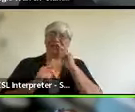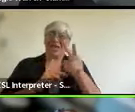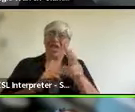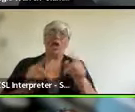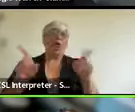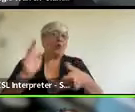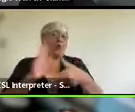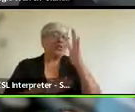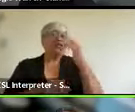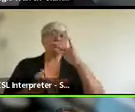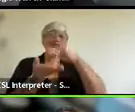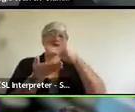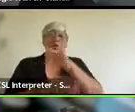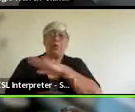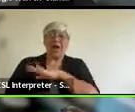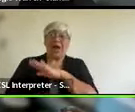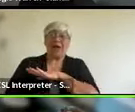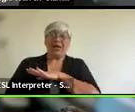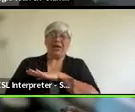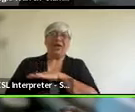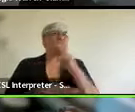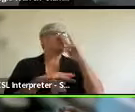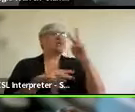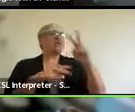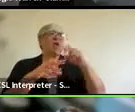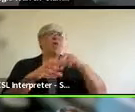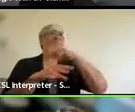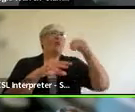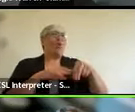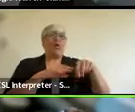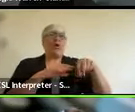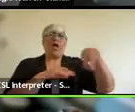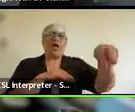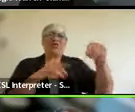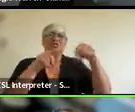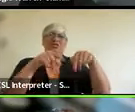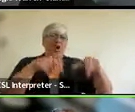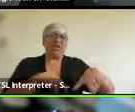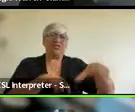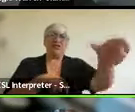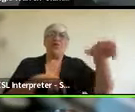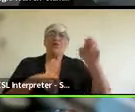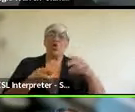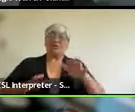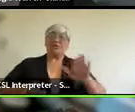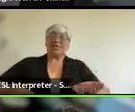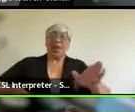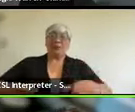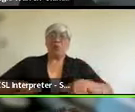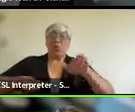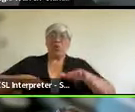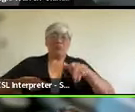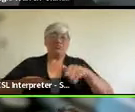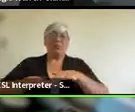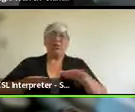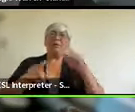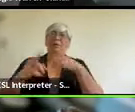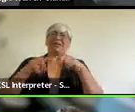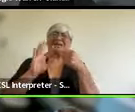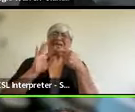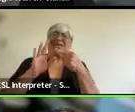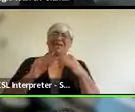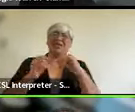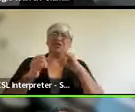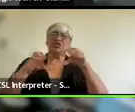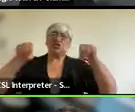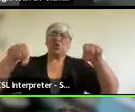to see dismount and walk signs, and they're specifically targeting skateboarders. We all love skateboarders, but e-scooters and cyclists.